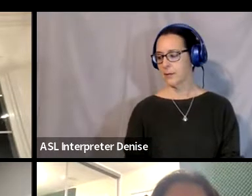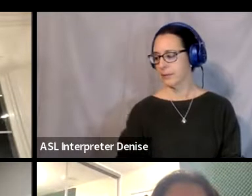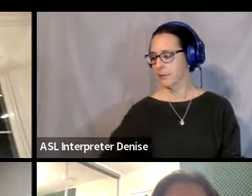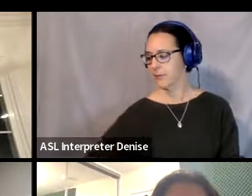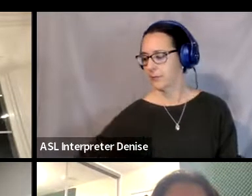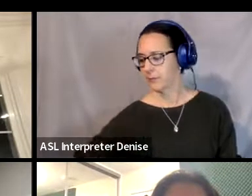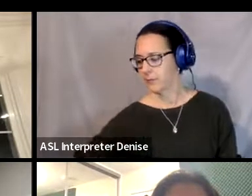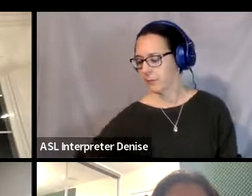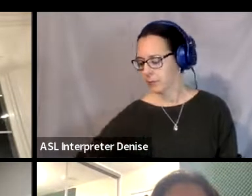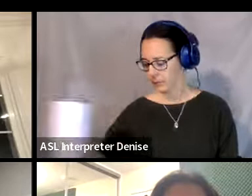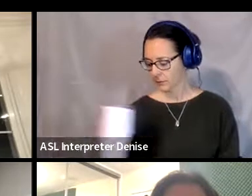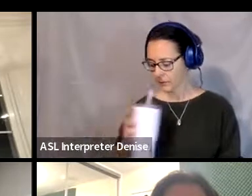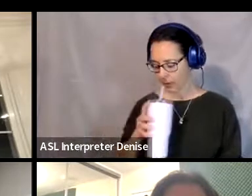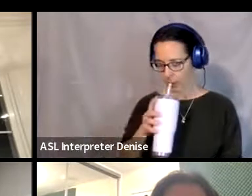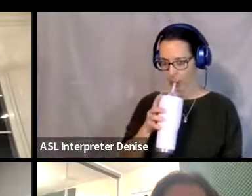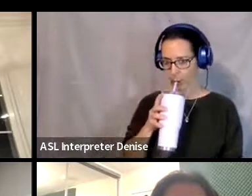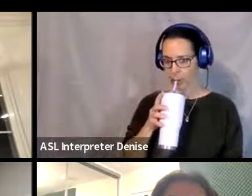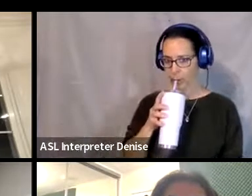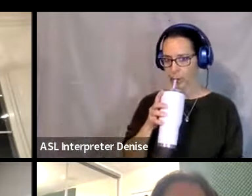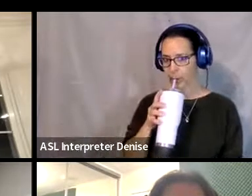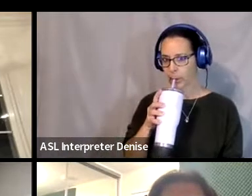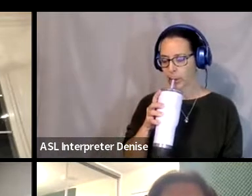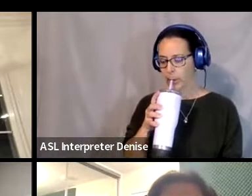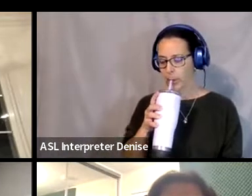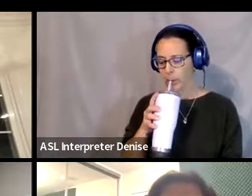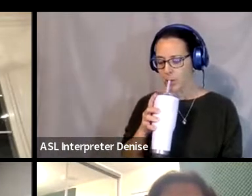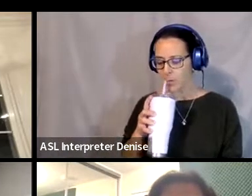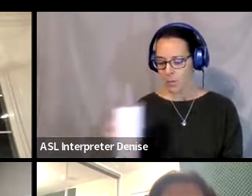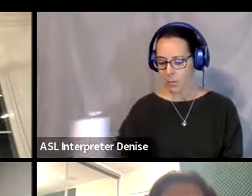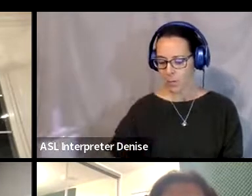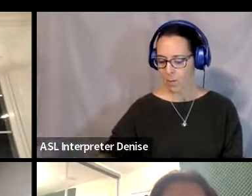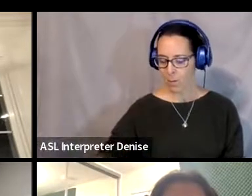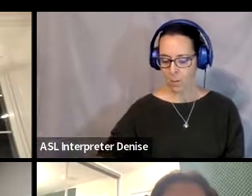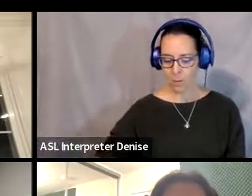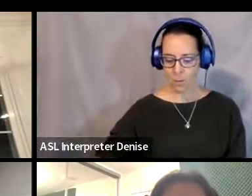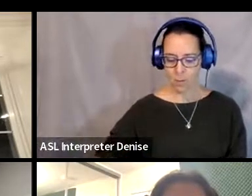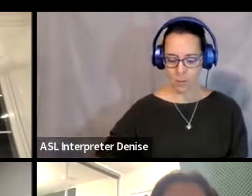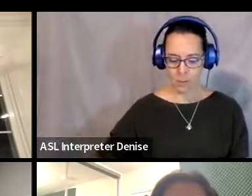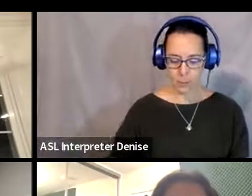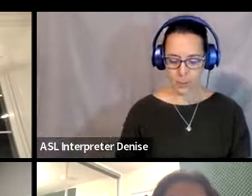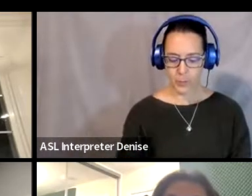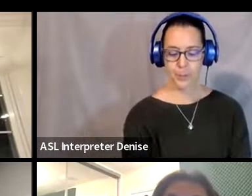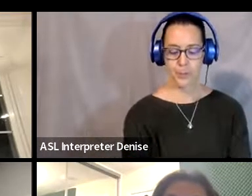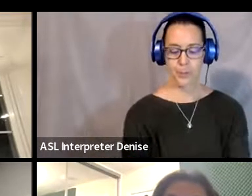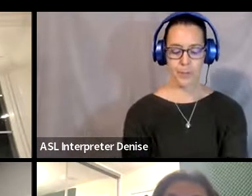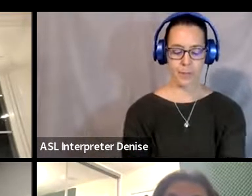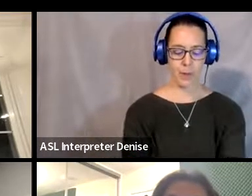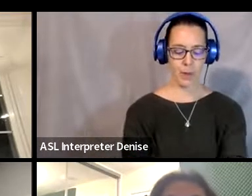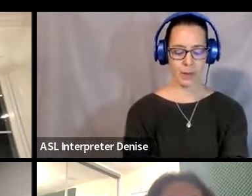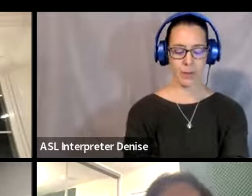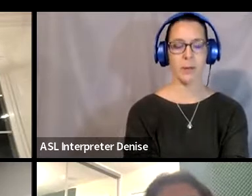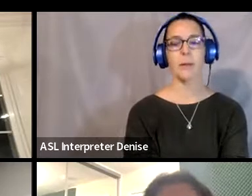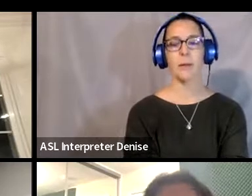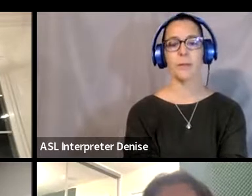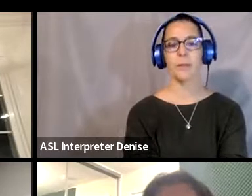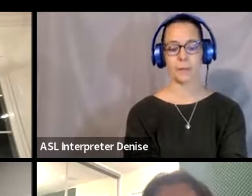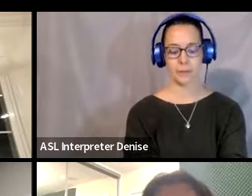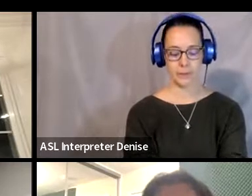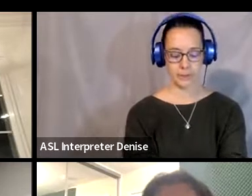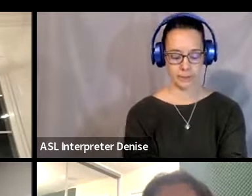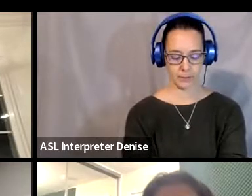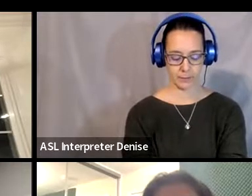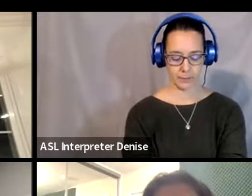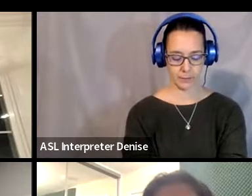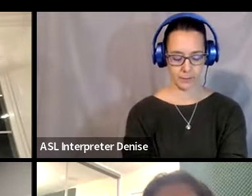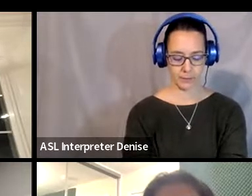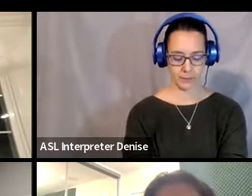Quería saber si va a haber como un fundraise para hacer el pago de los 252 del